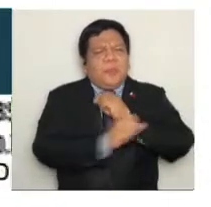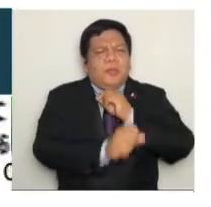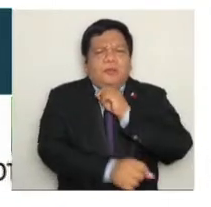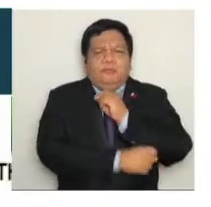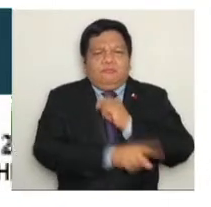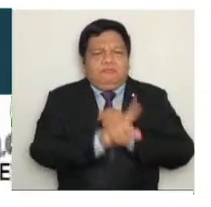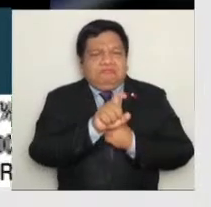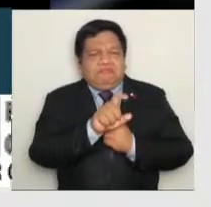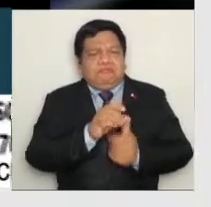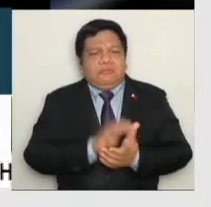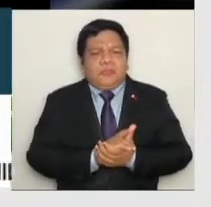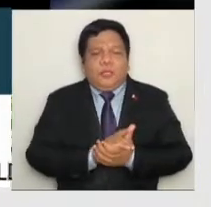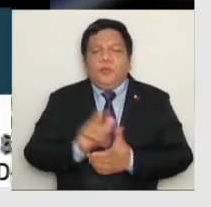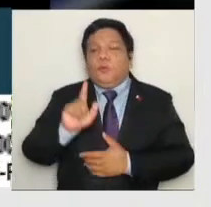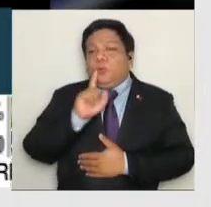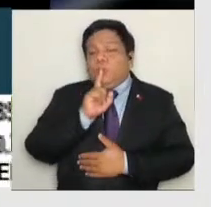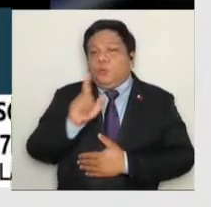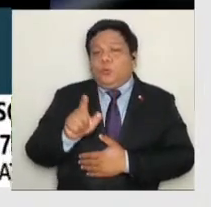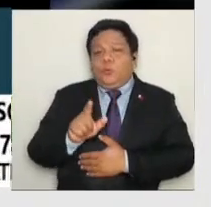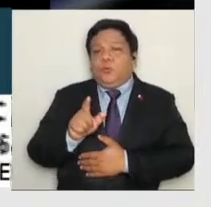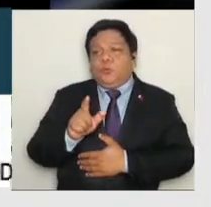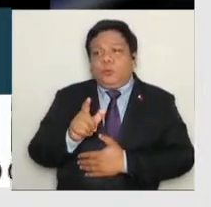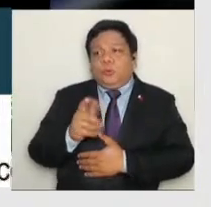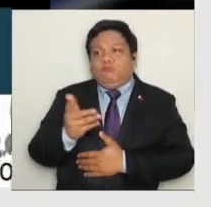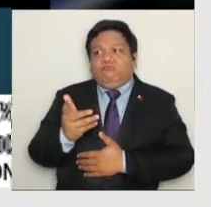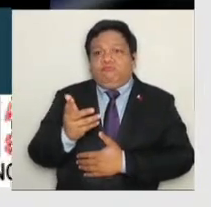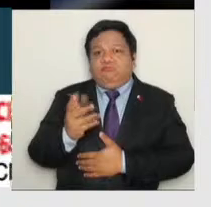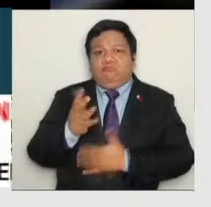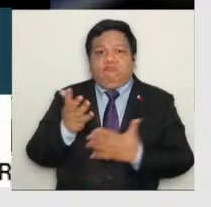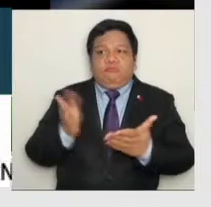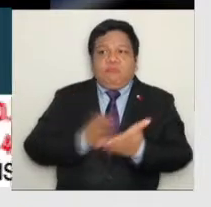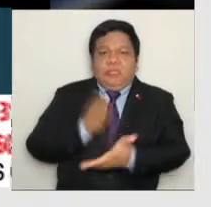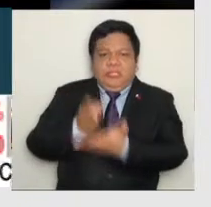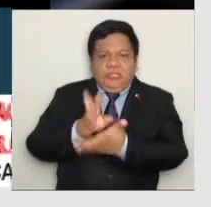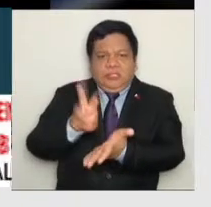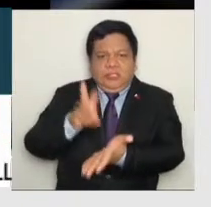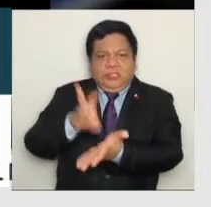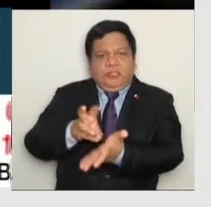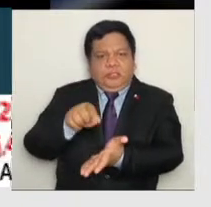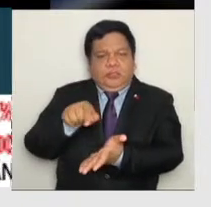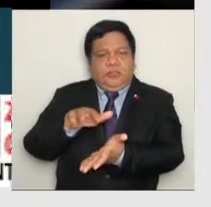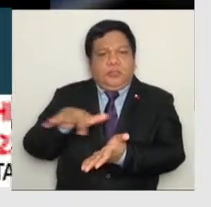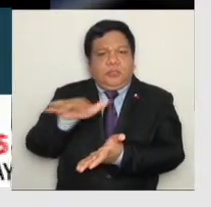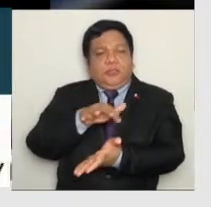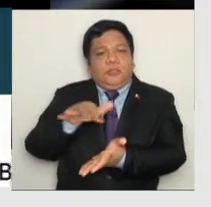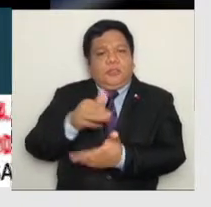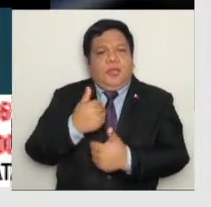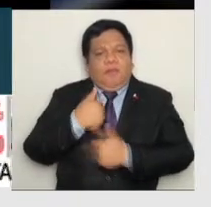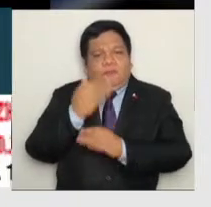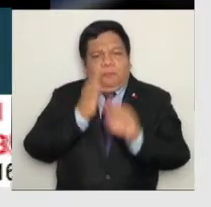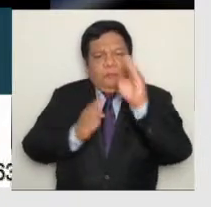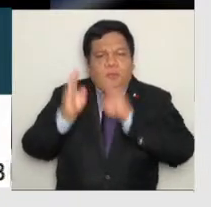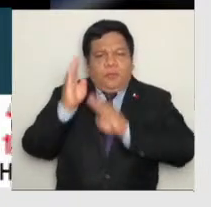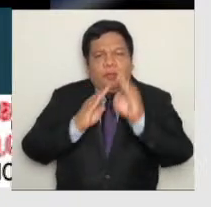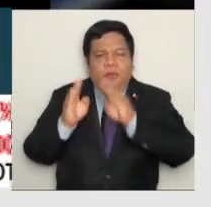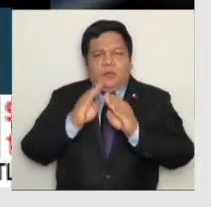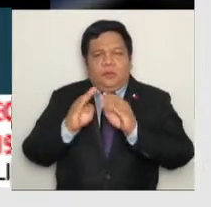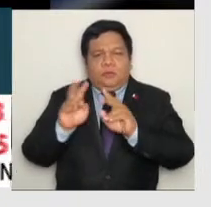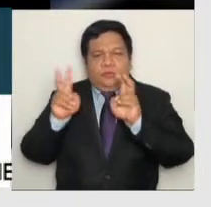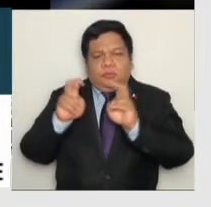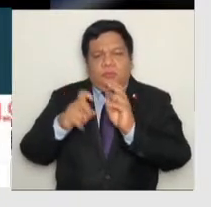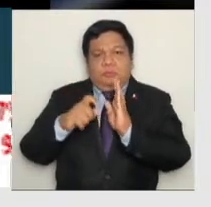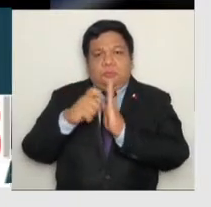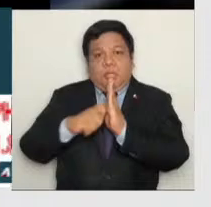Well, it's actually to visit a town which has issues as far as mining is concerned.